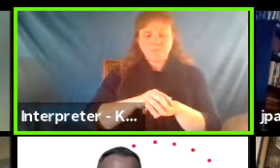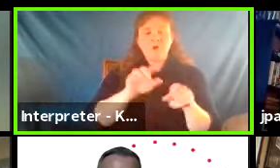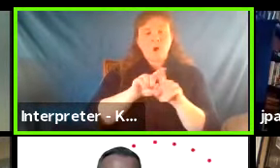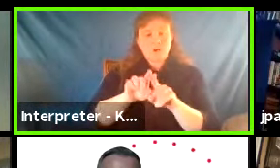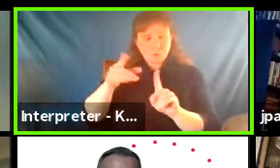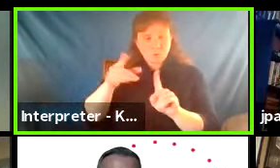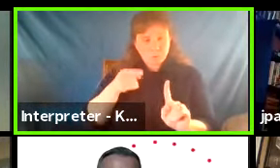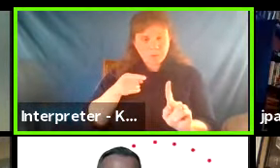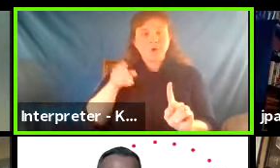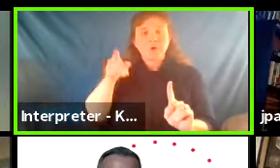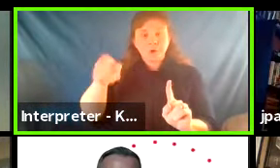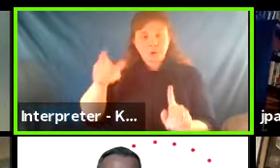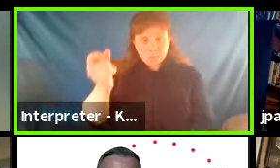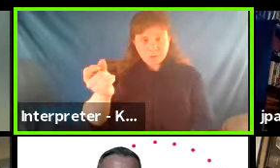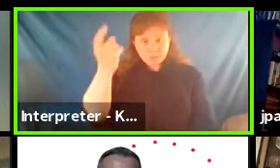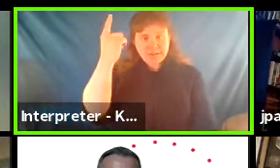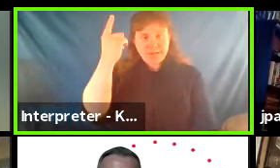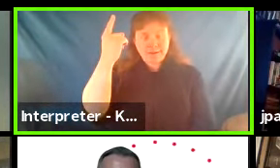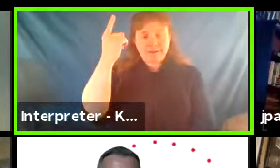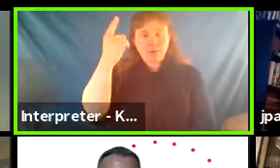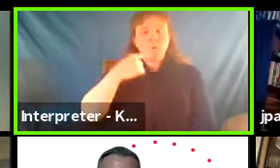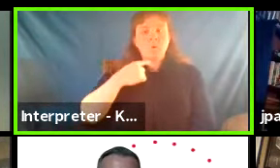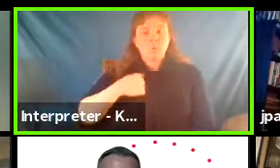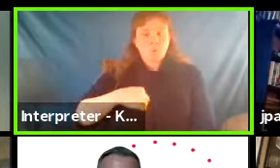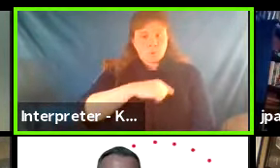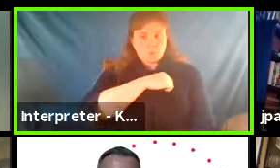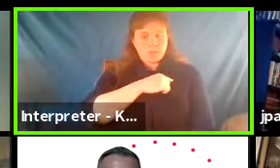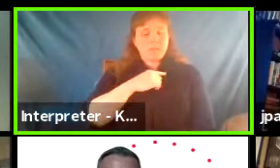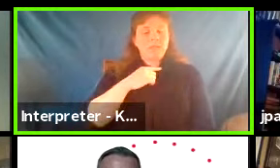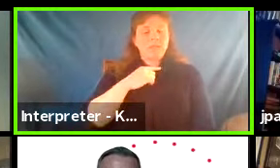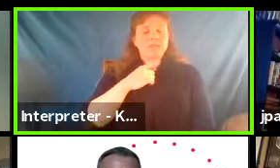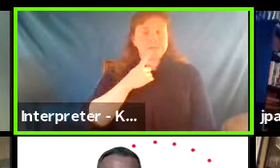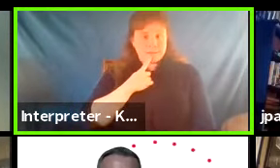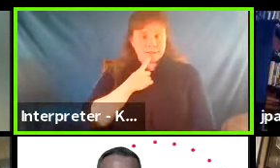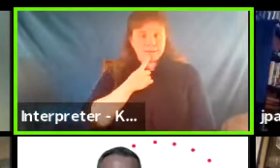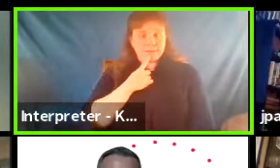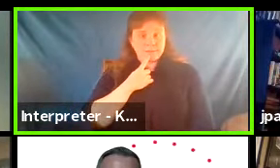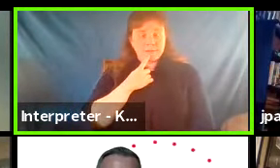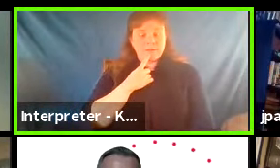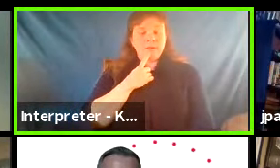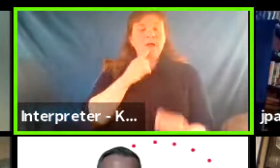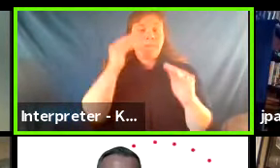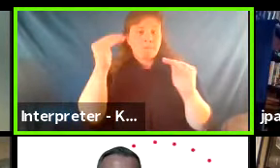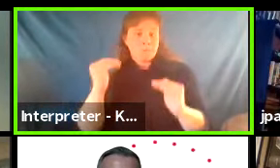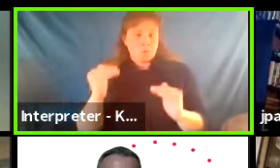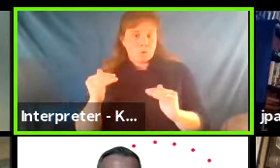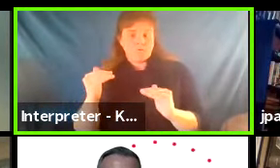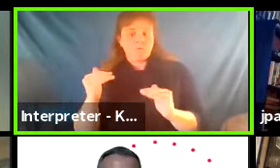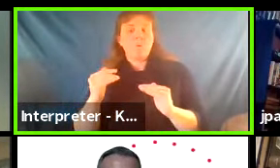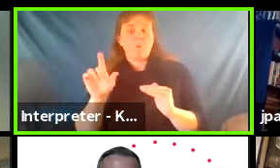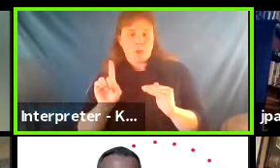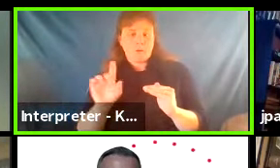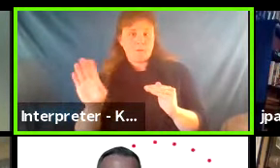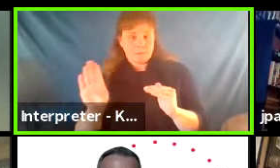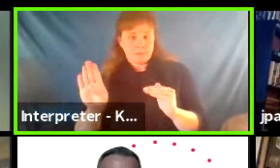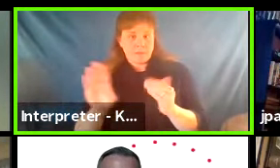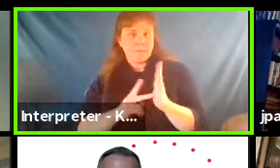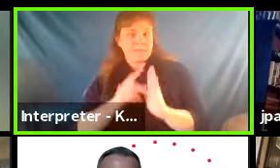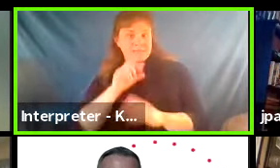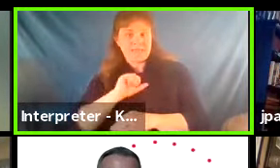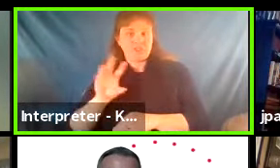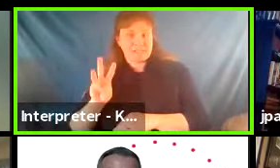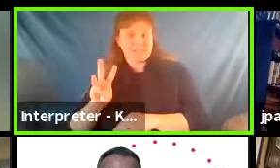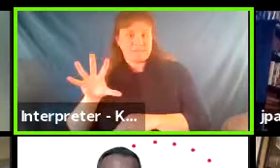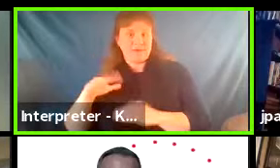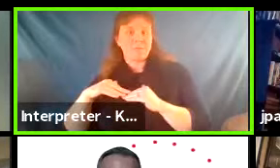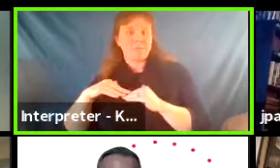you actually understand that we have said we were moving to 1B and that we are prioritizing over 65 and up, but